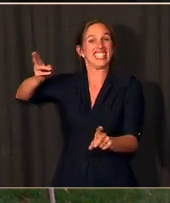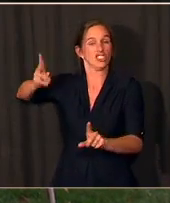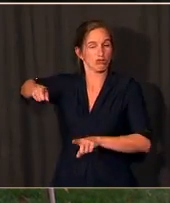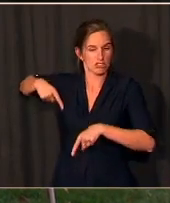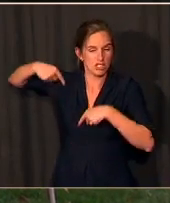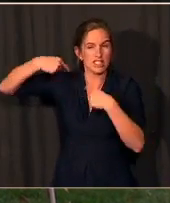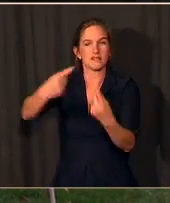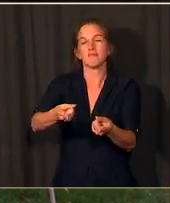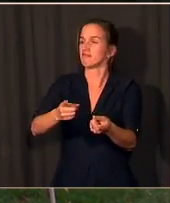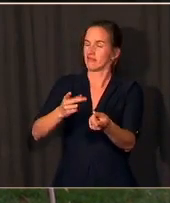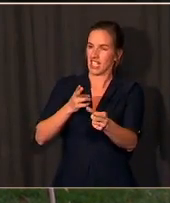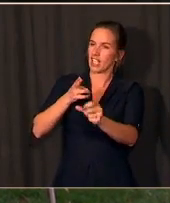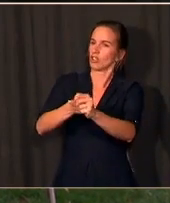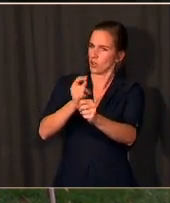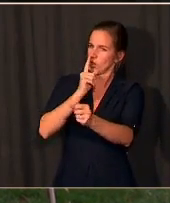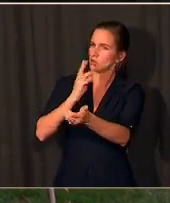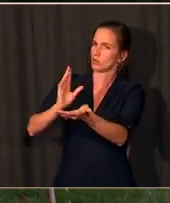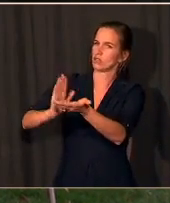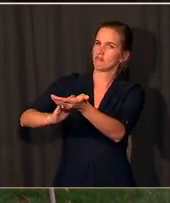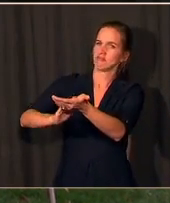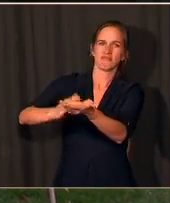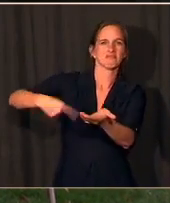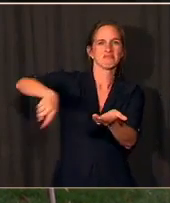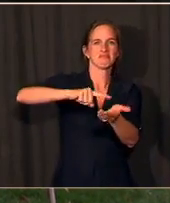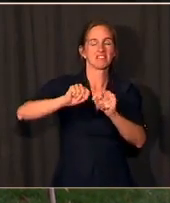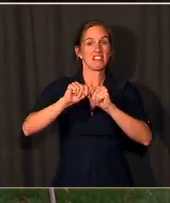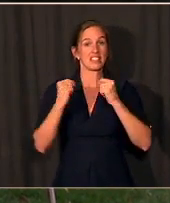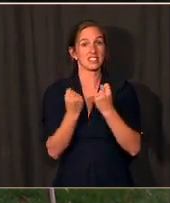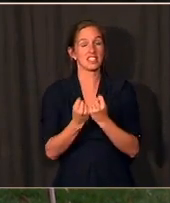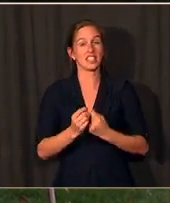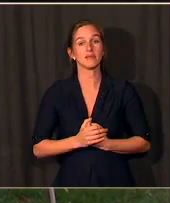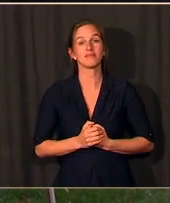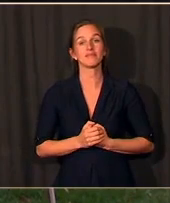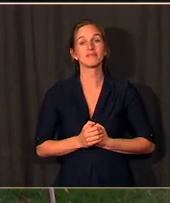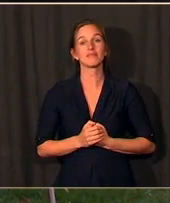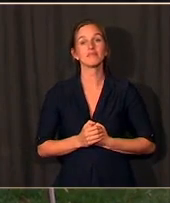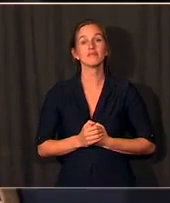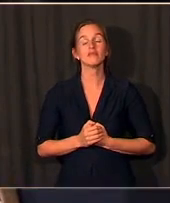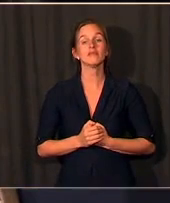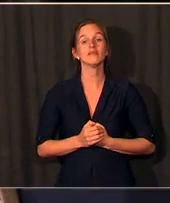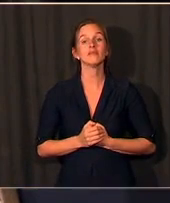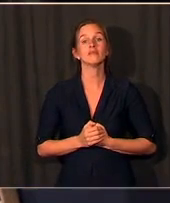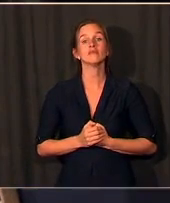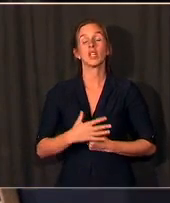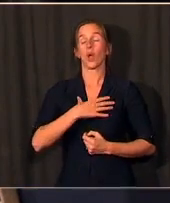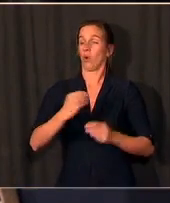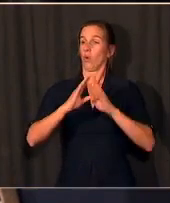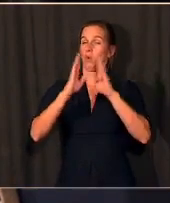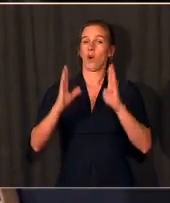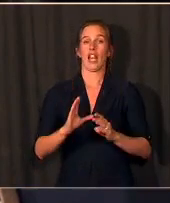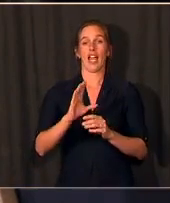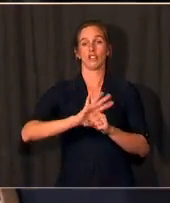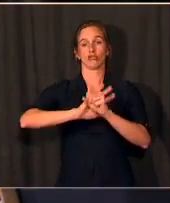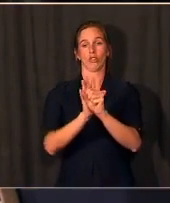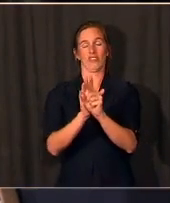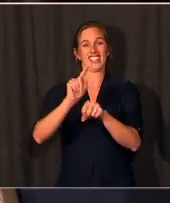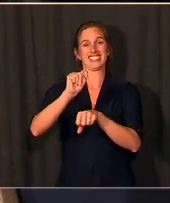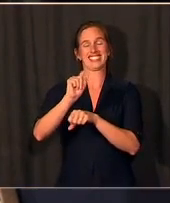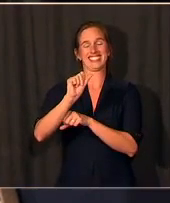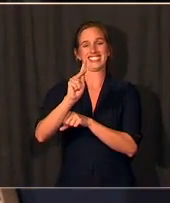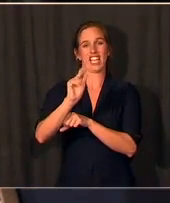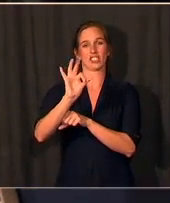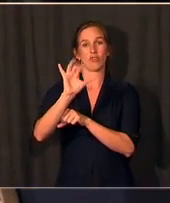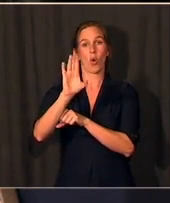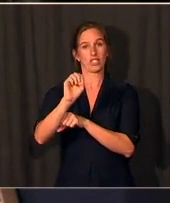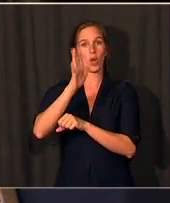in commending this team. Let me also say, Mr. President, that the White House Coronavirus Task Force will be meeting with our